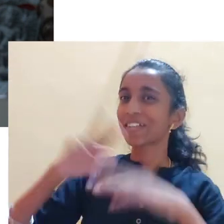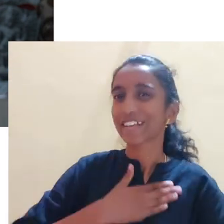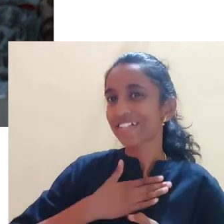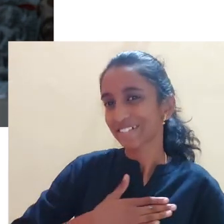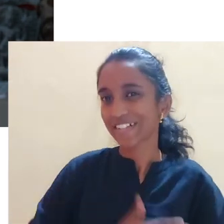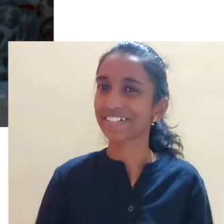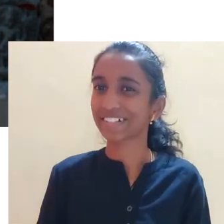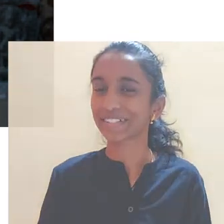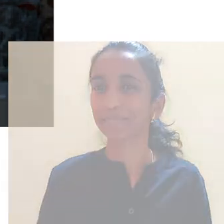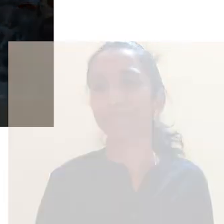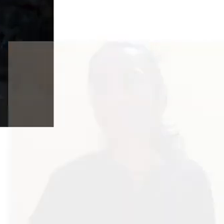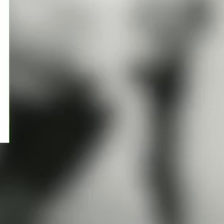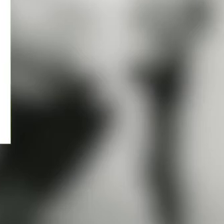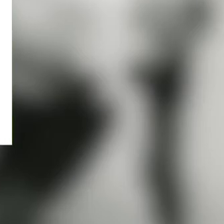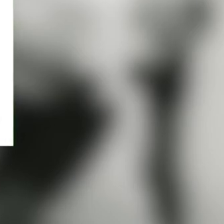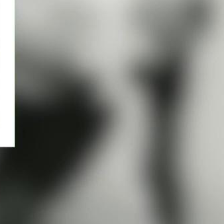putting it together.